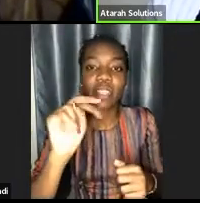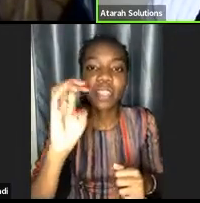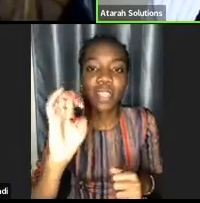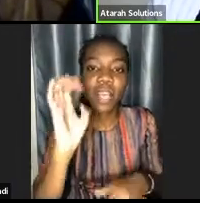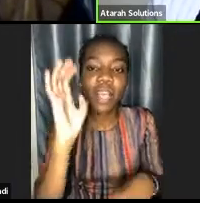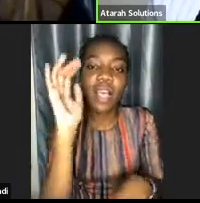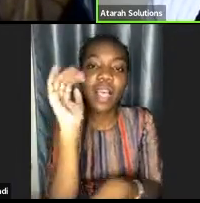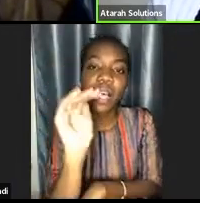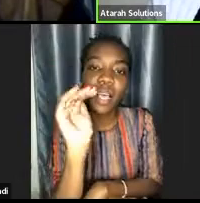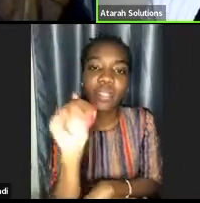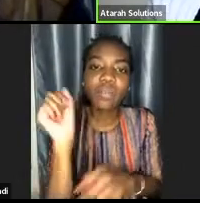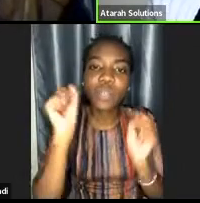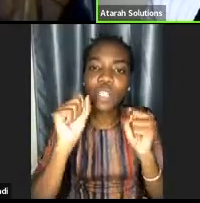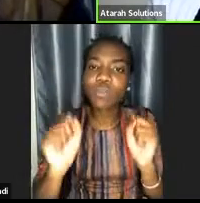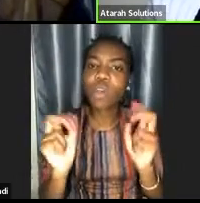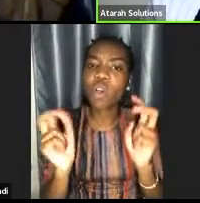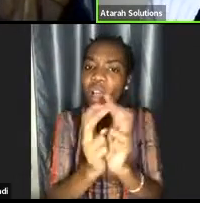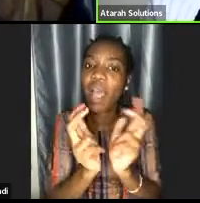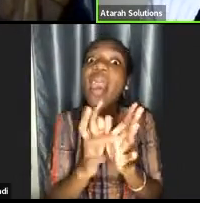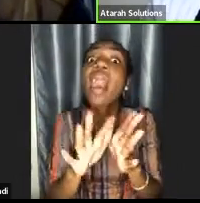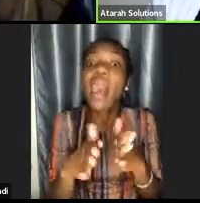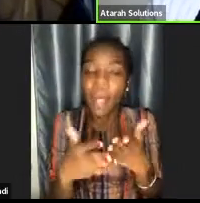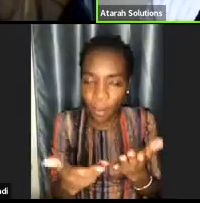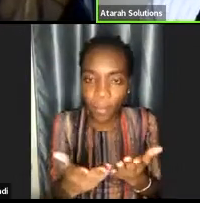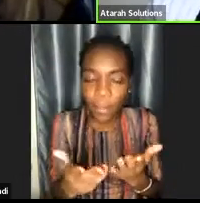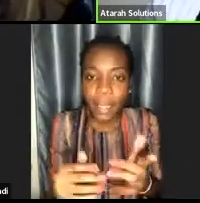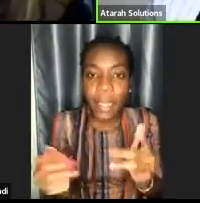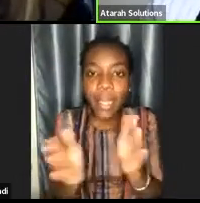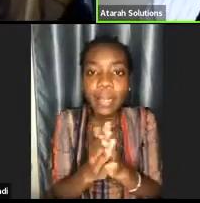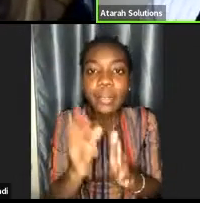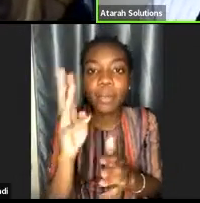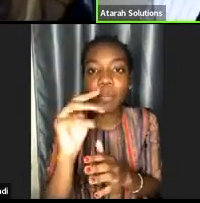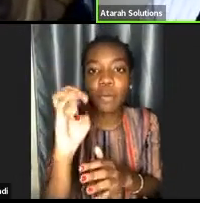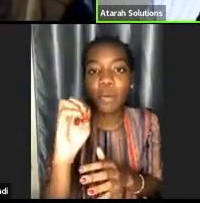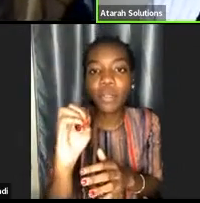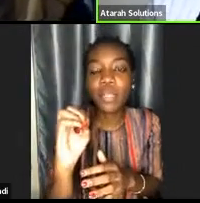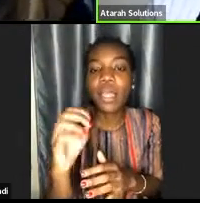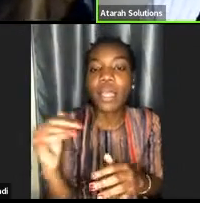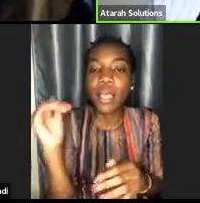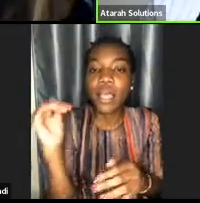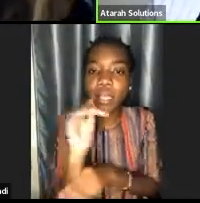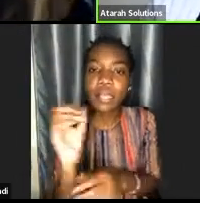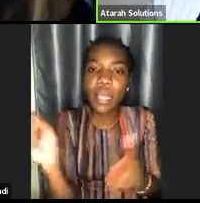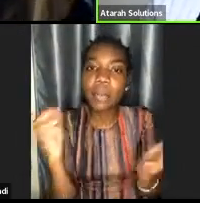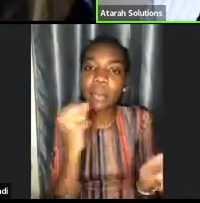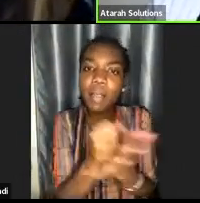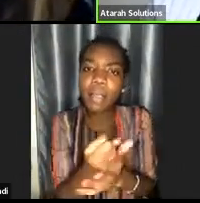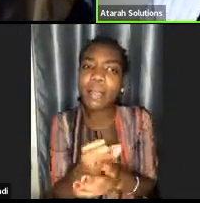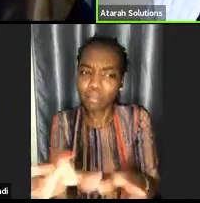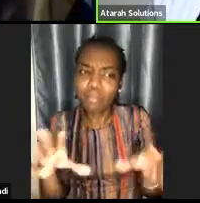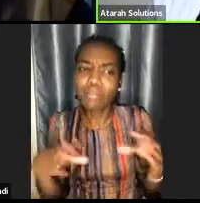how can they contact you? And then Modesta is asking, have employers really embraced ADR?